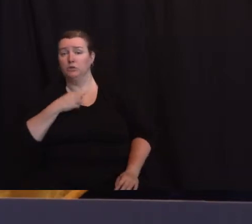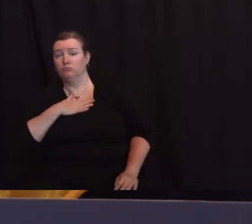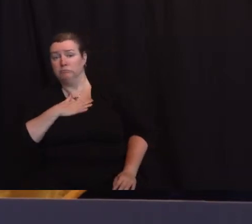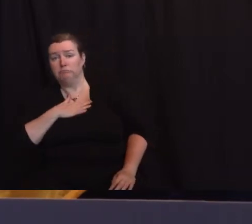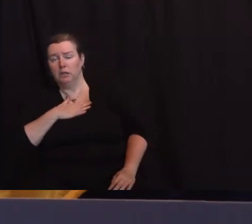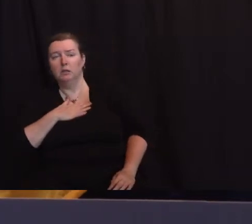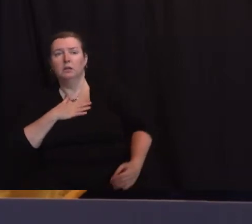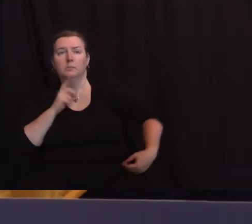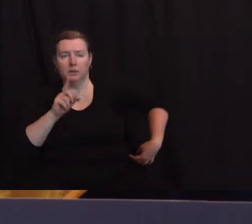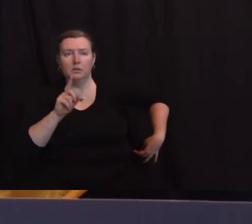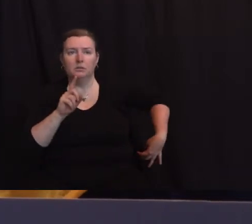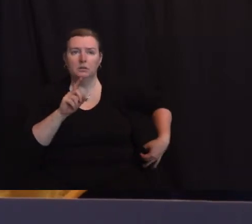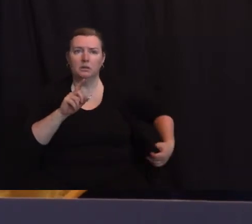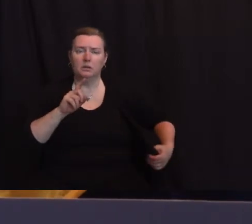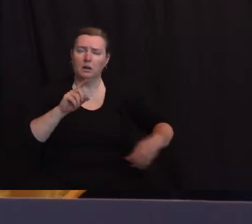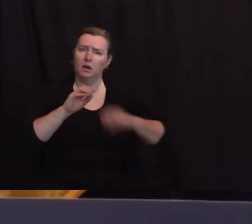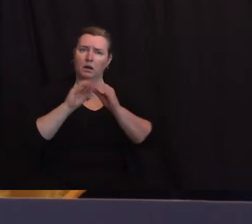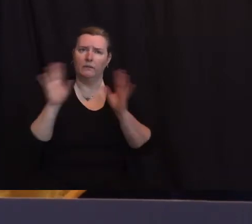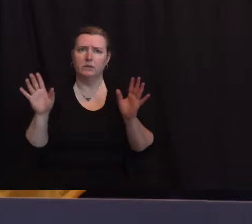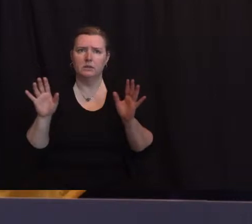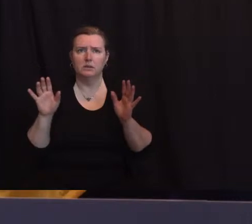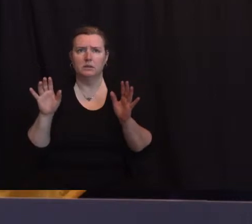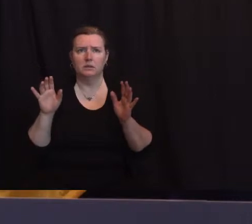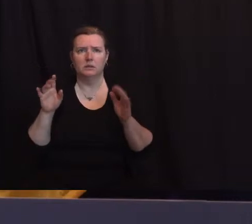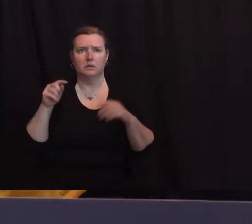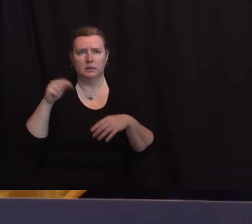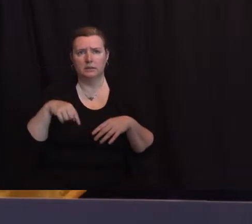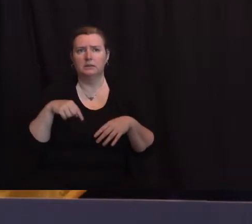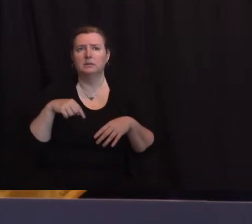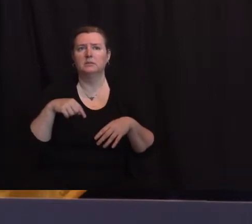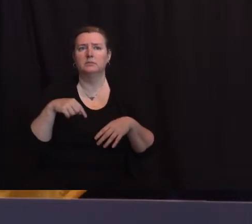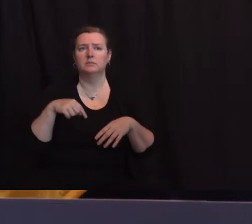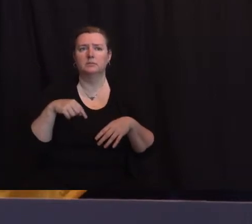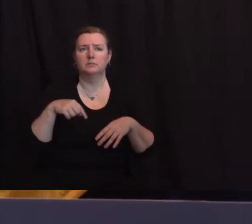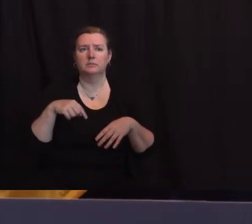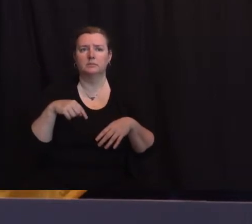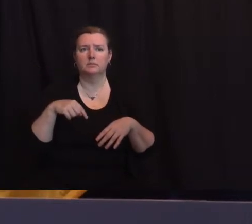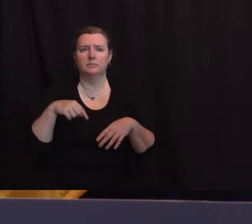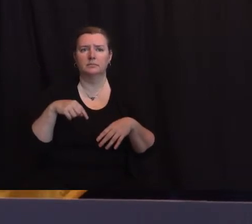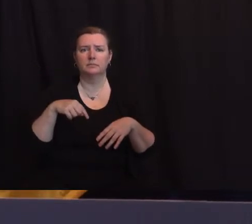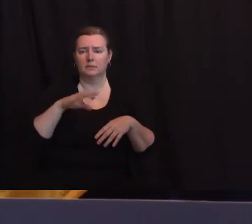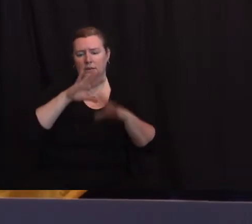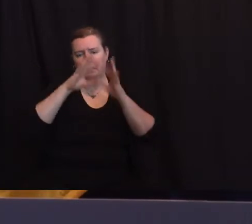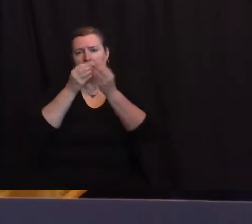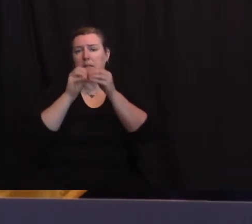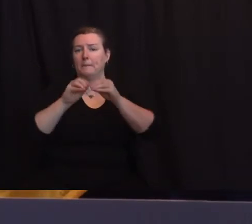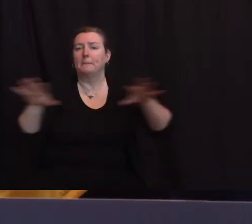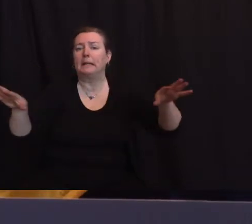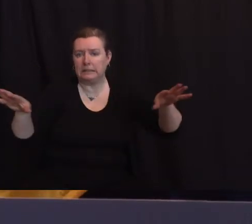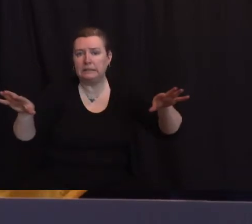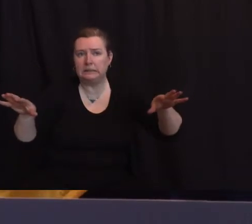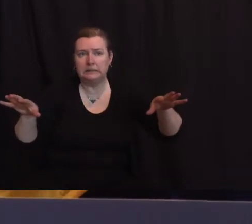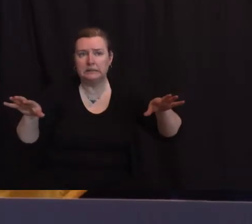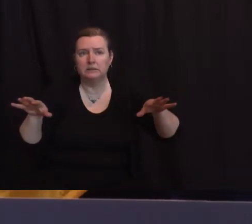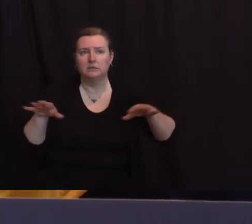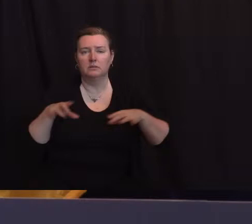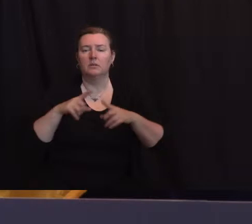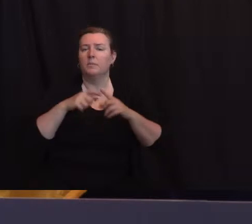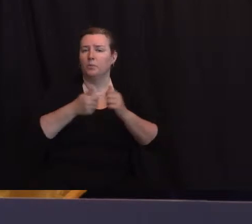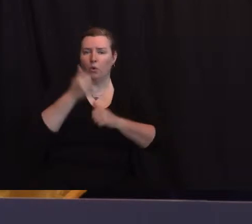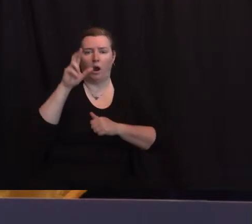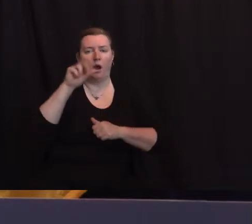quite obvious that this is a pandemic right now of unvaccinated people, overwhelmingly. The data is